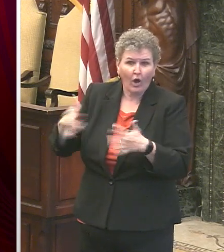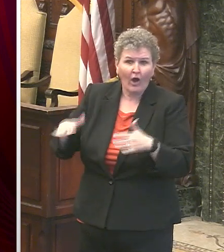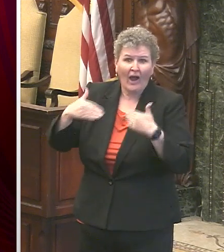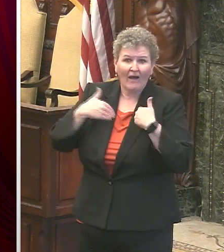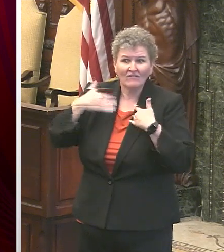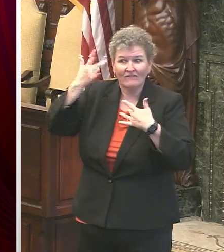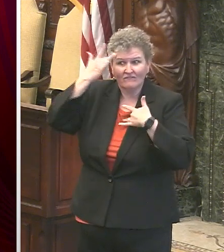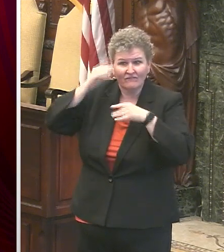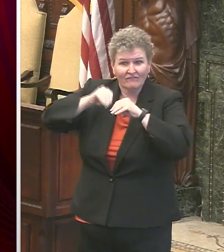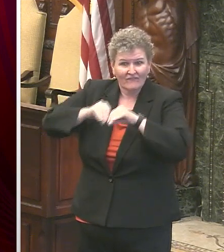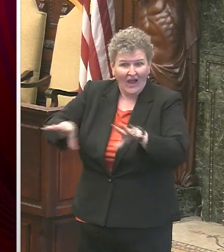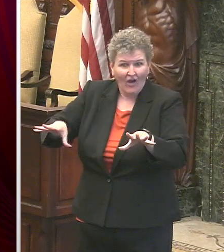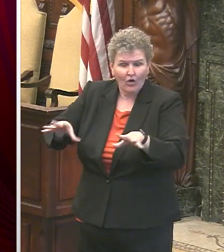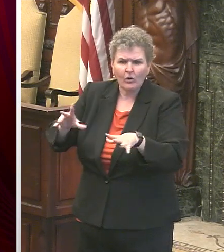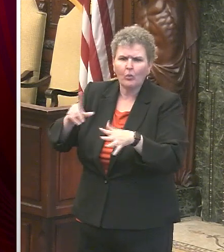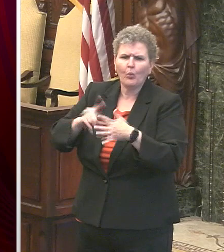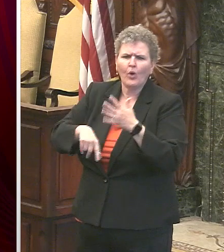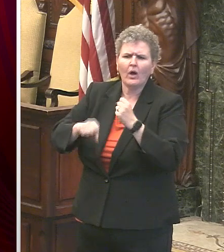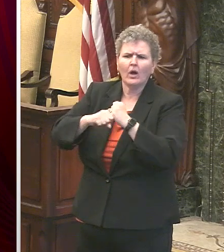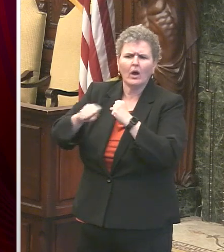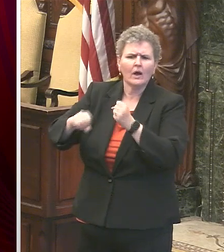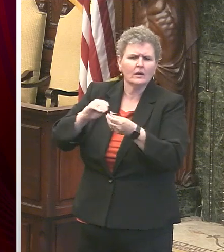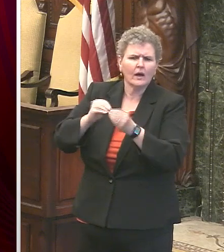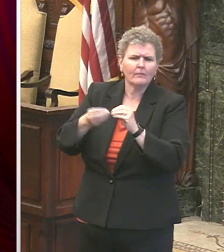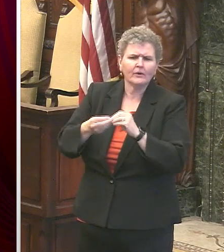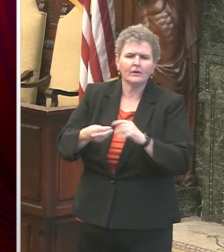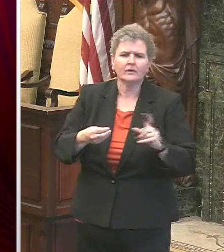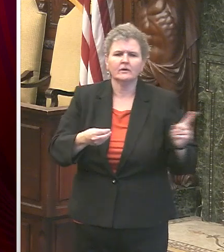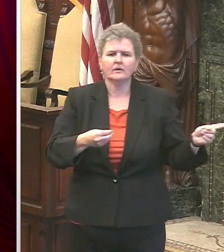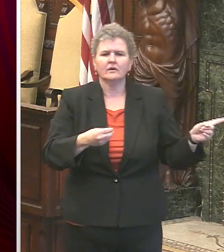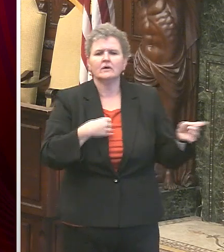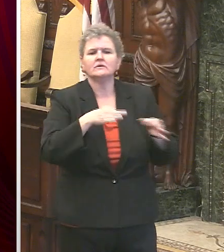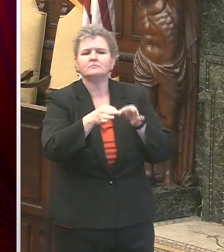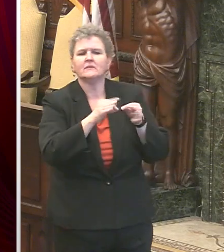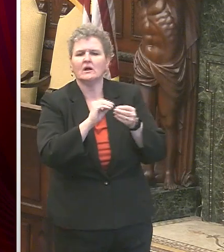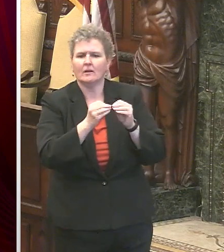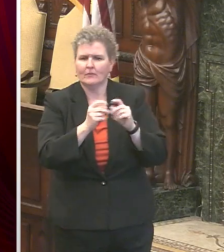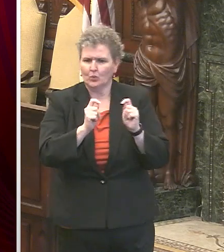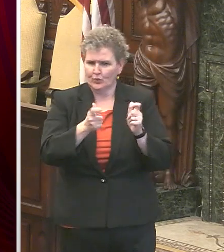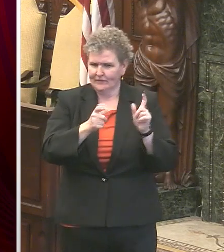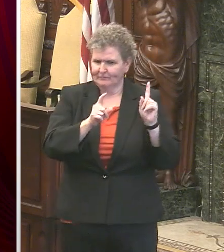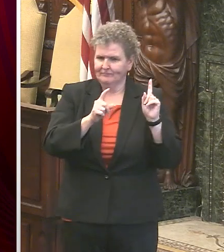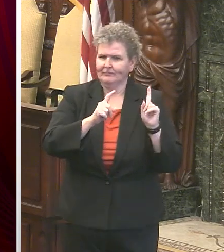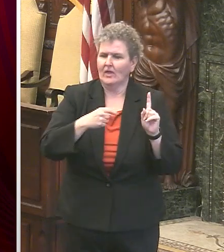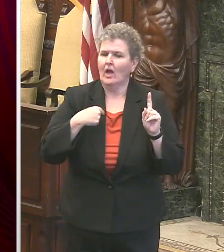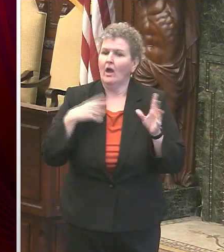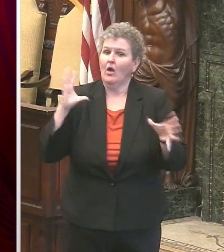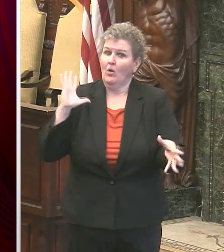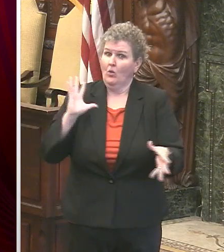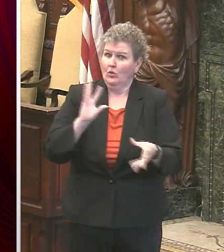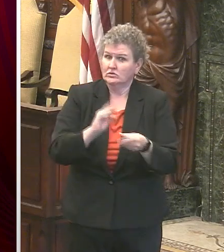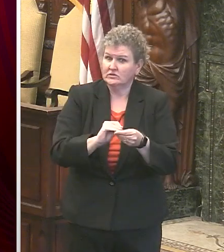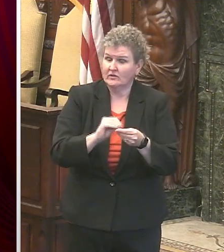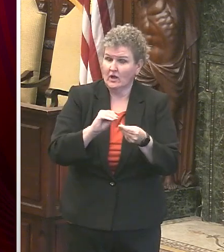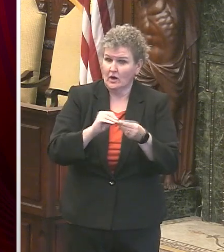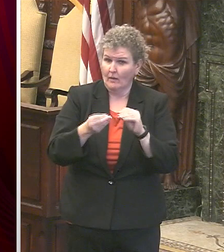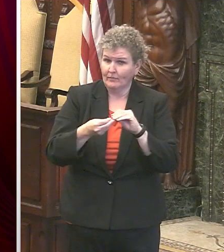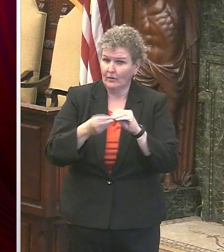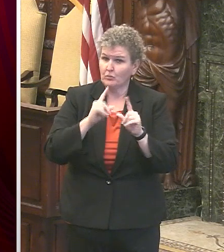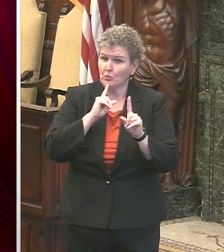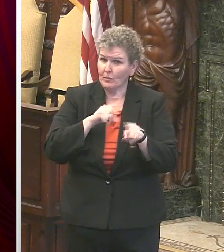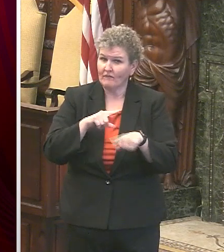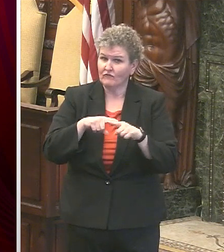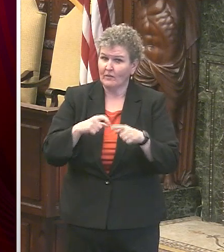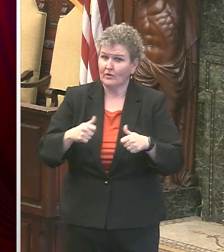virus? And could you elaborate on that number? Yeah, so let me explain where that number comes from. We took all of the cases that were reported in nursing home